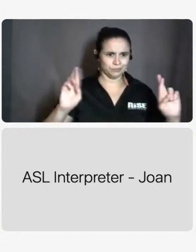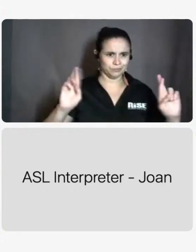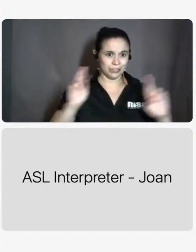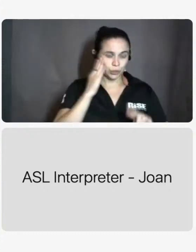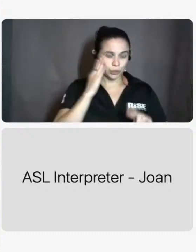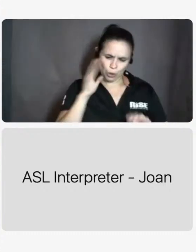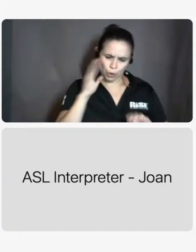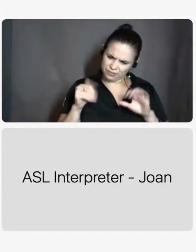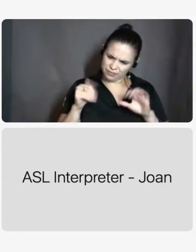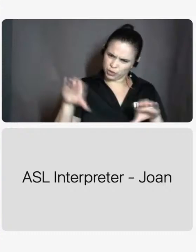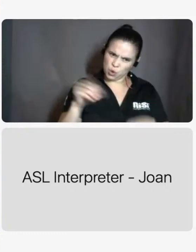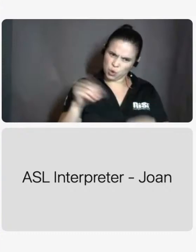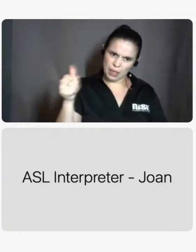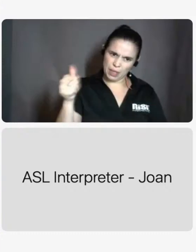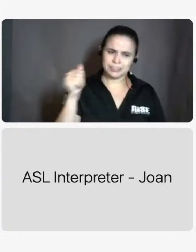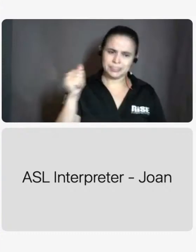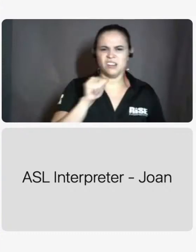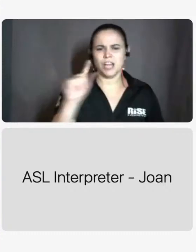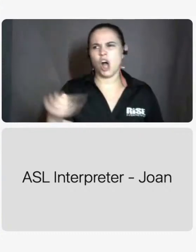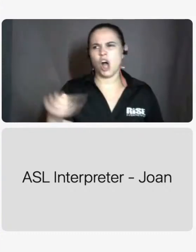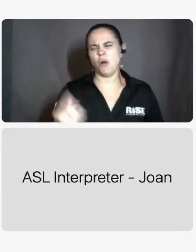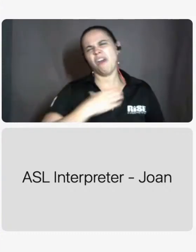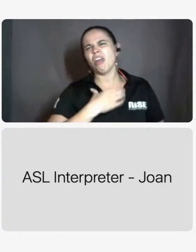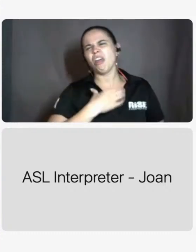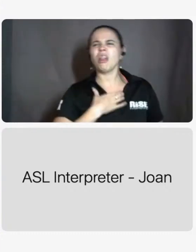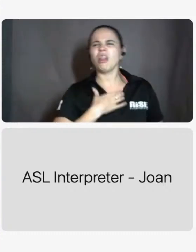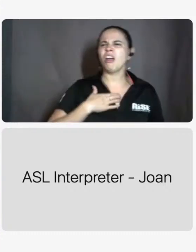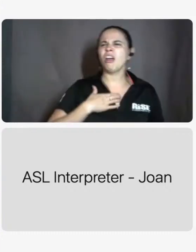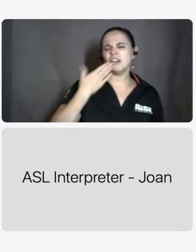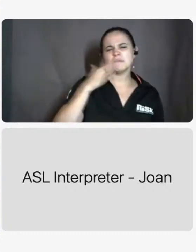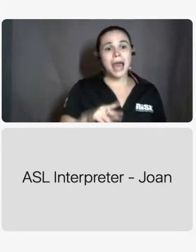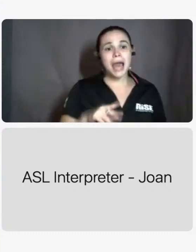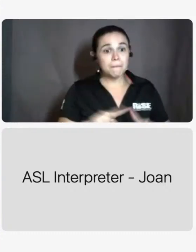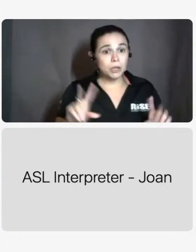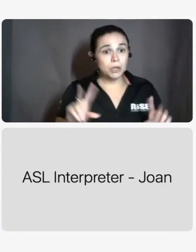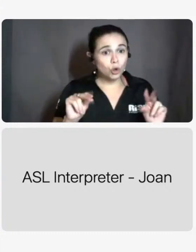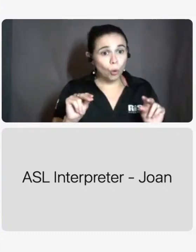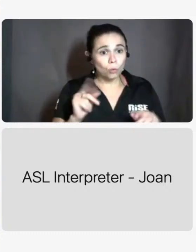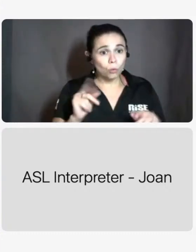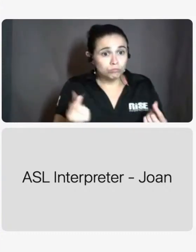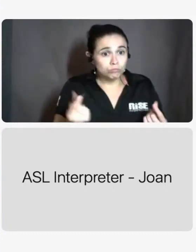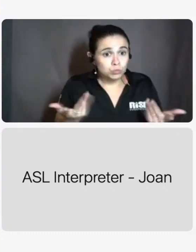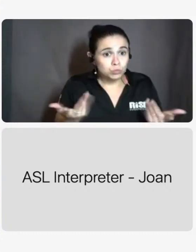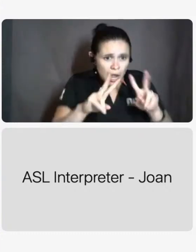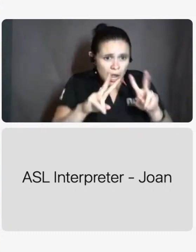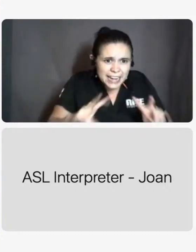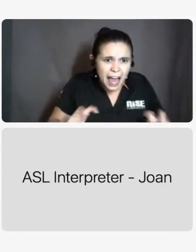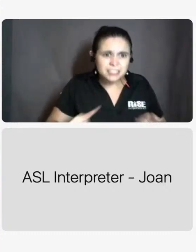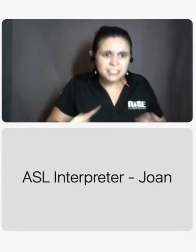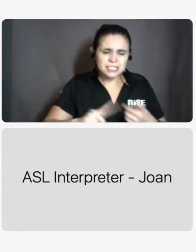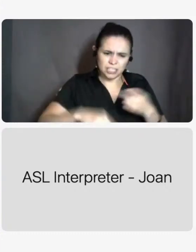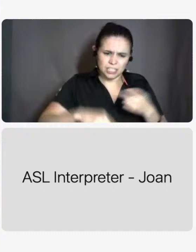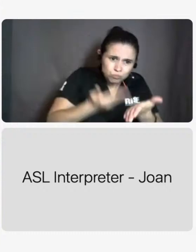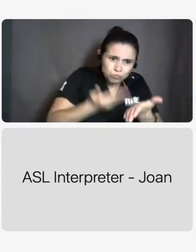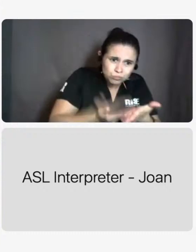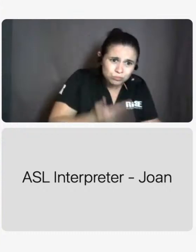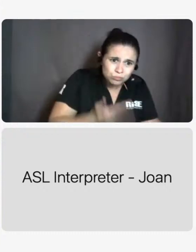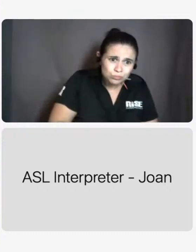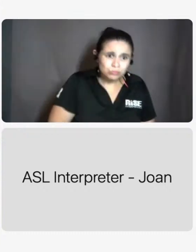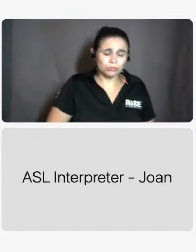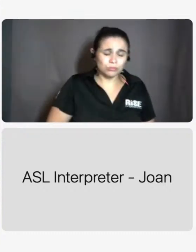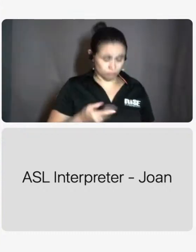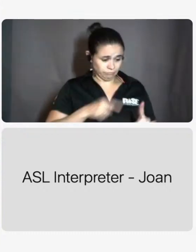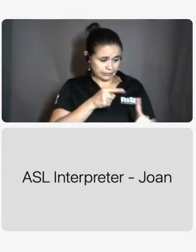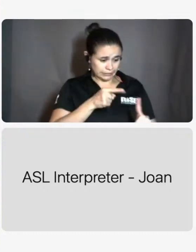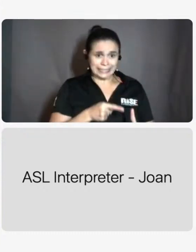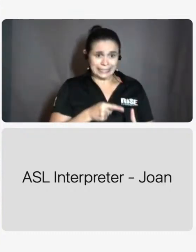actually presenting analysis showing through scientific method, these will be the impacts. These will be the increased pollutants, the